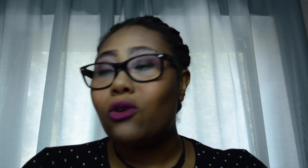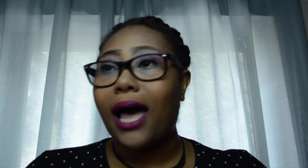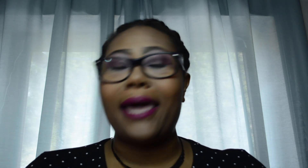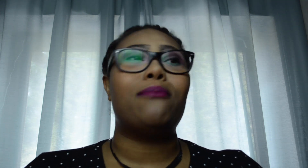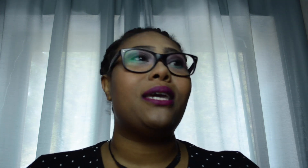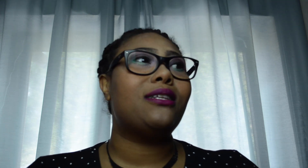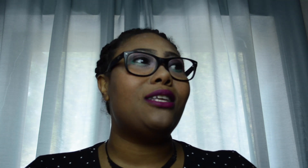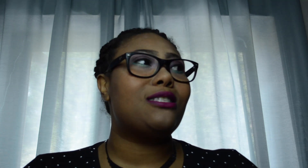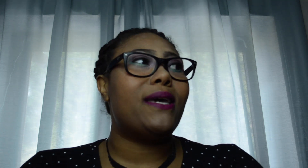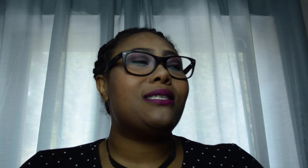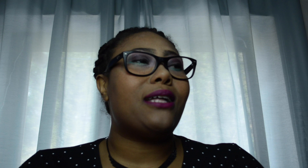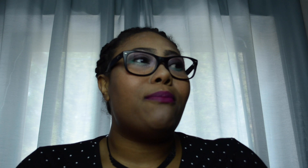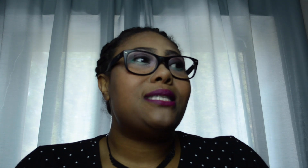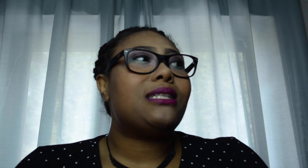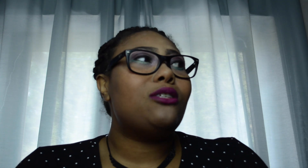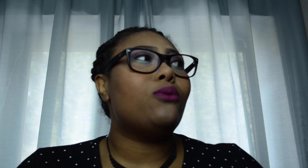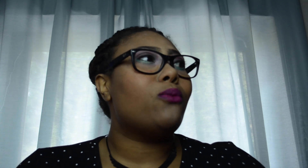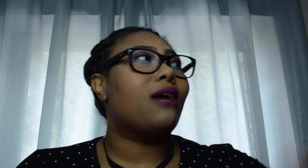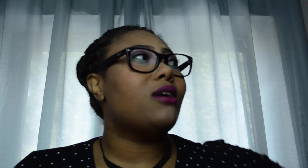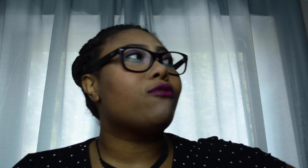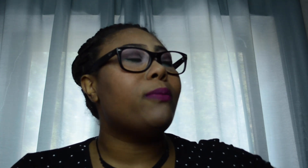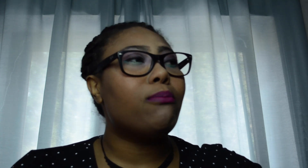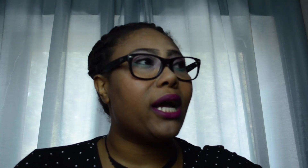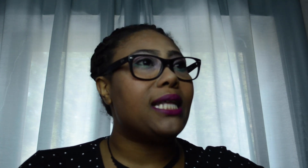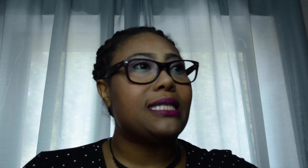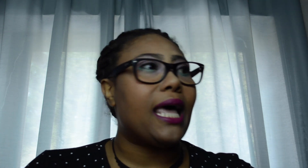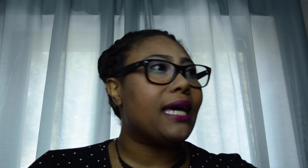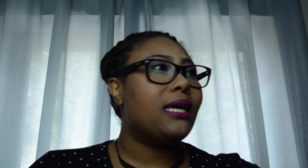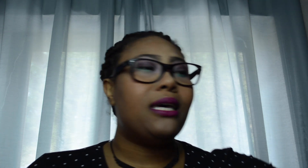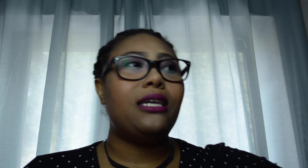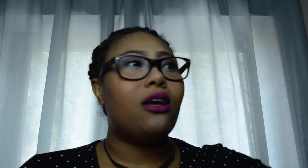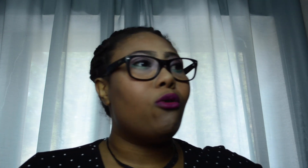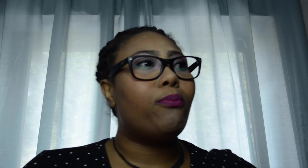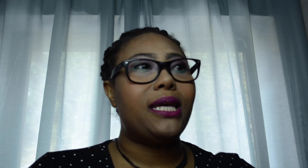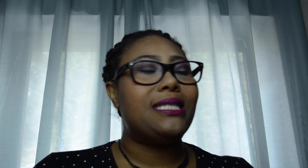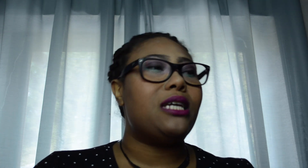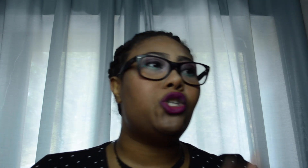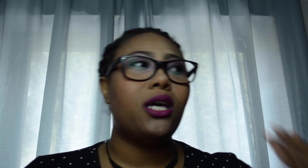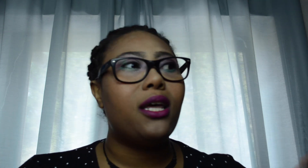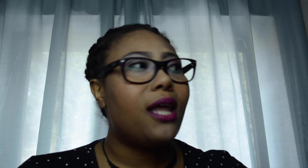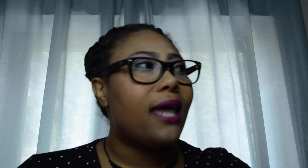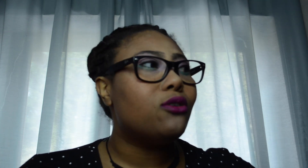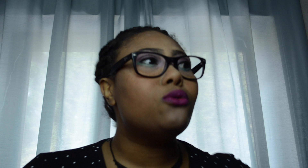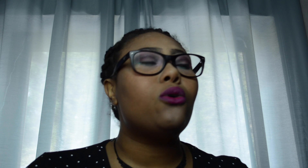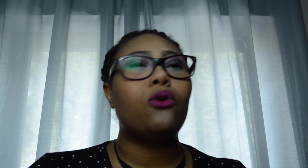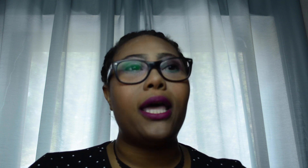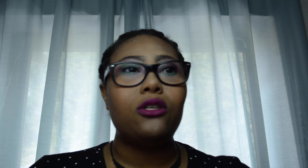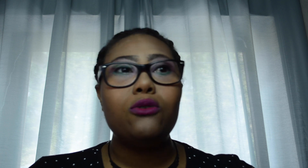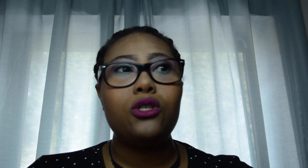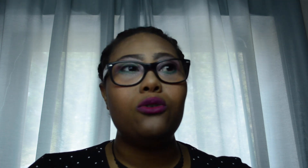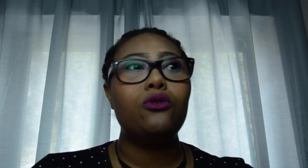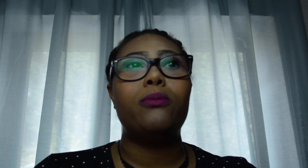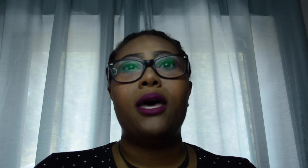to the little guy. I mean, it's basically, I'm basically doing what I've done for big brands like, you know, PlayStation and Google